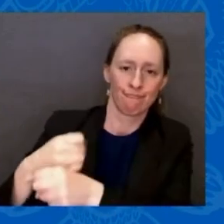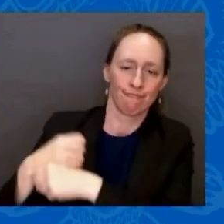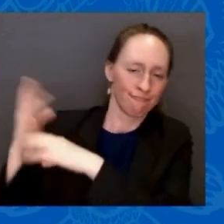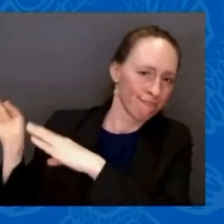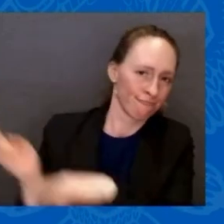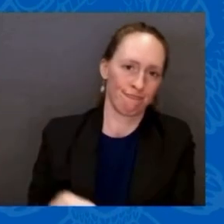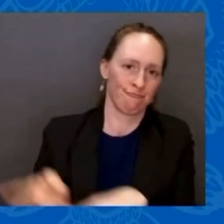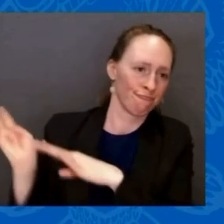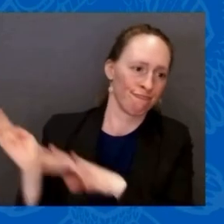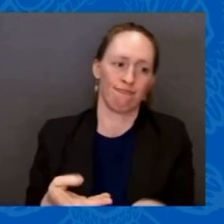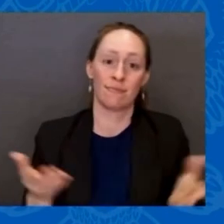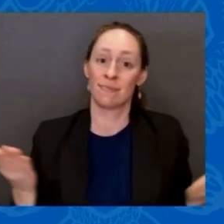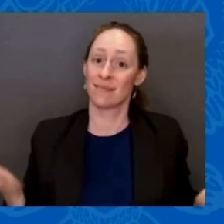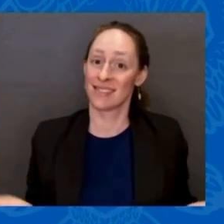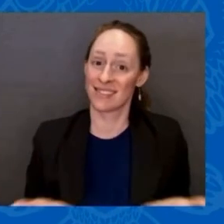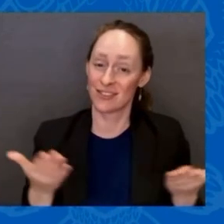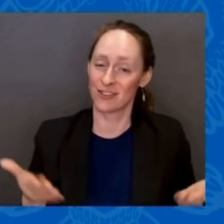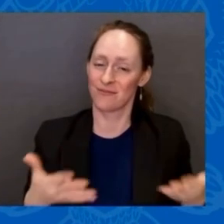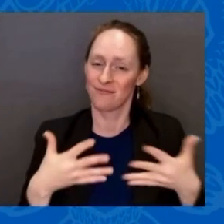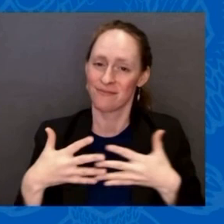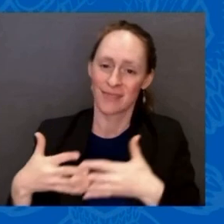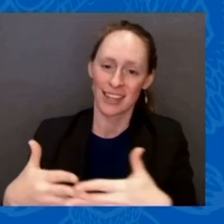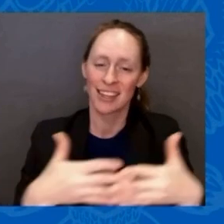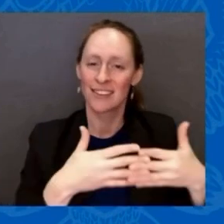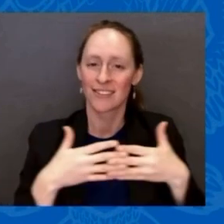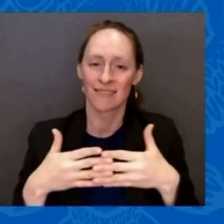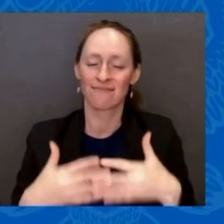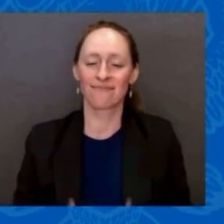Under Bidenomics, we've already had over